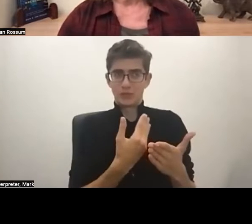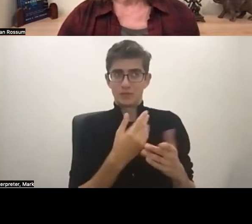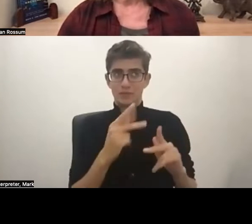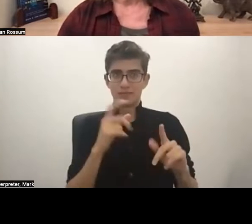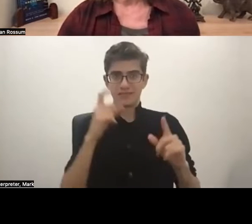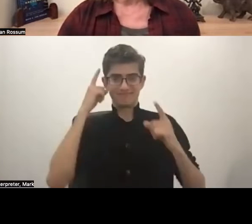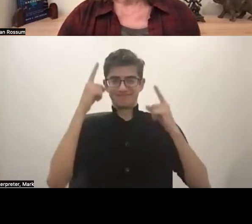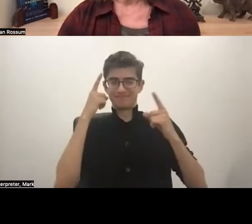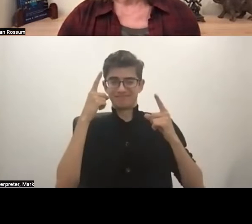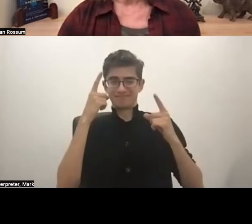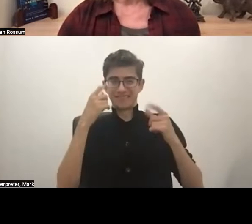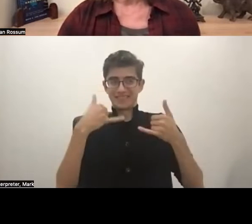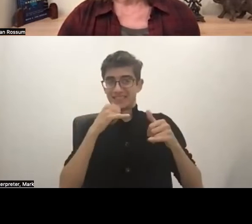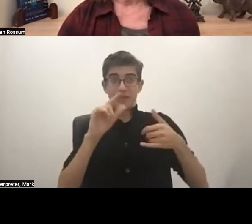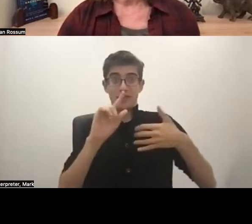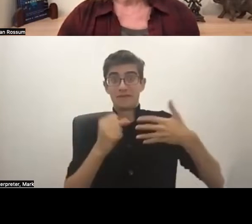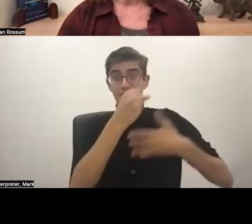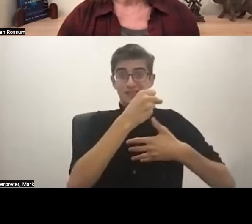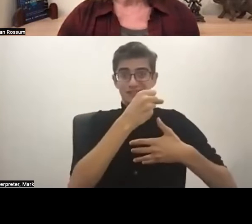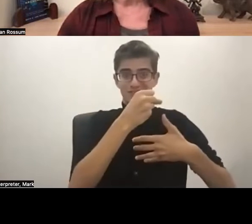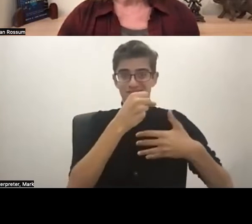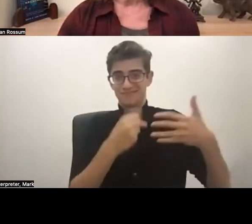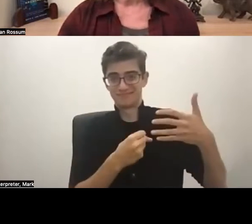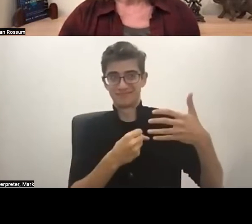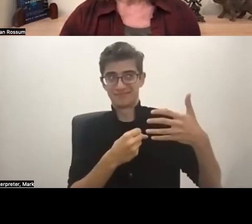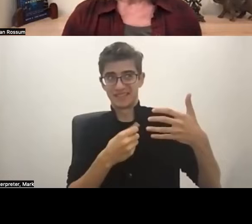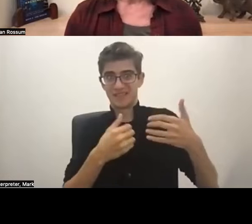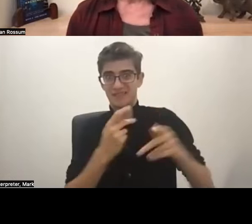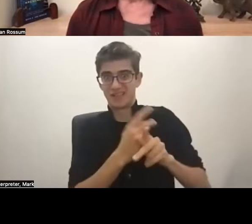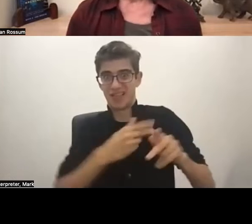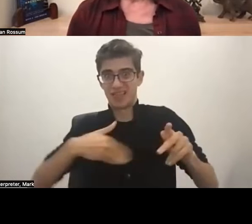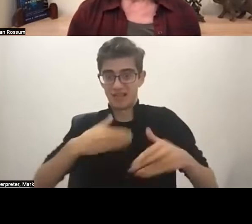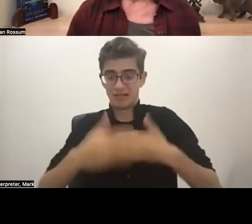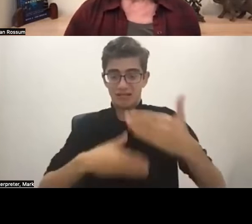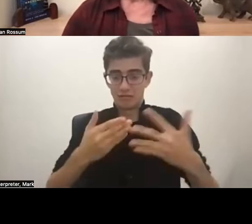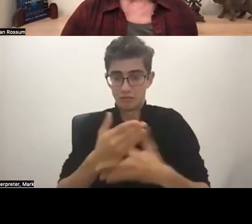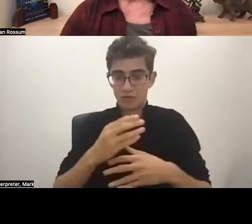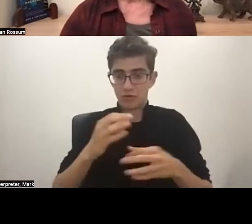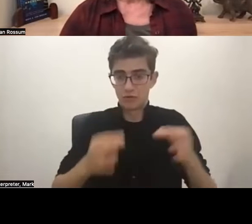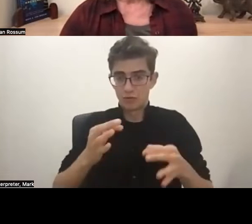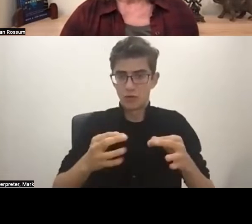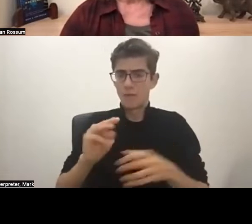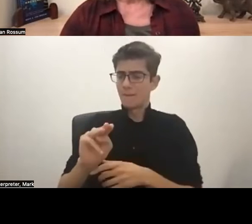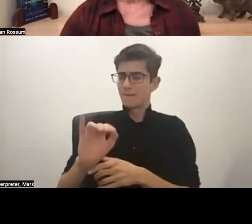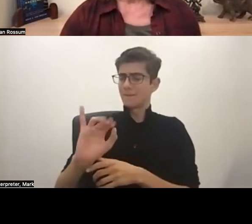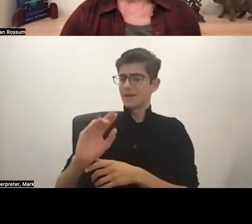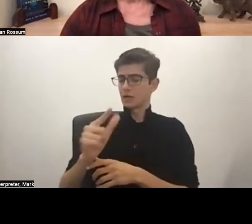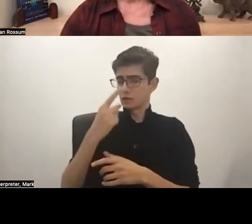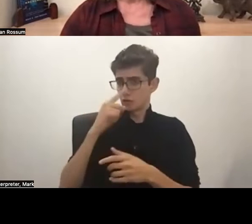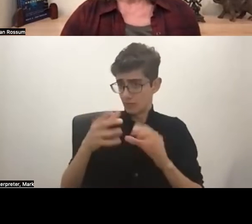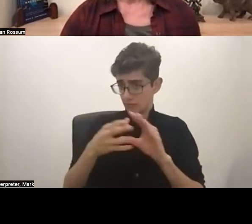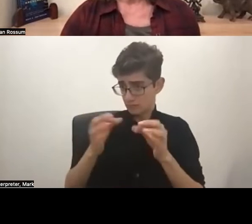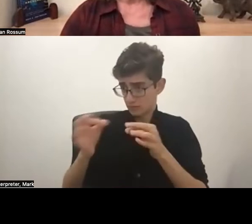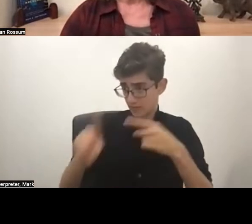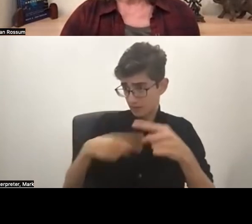the last resort at this point in time. And Michael, I was wondering if you could kind of talk through that. Sure. I'll start with